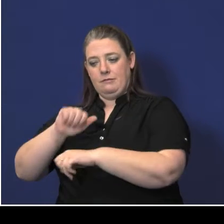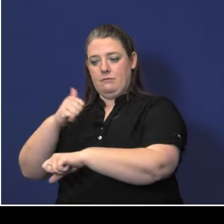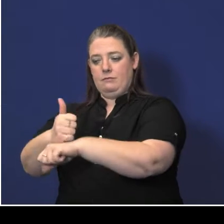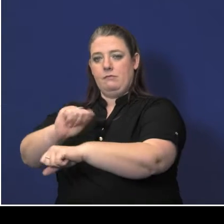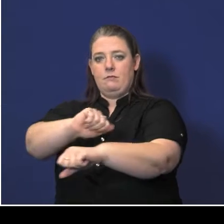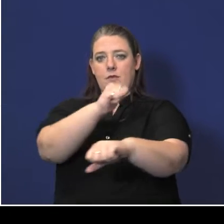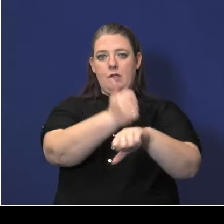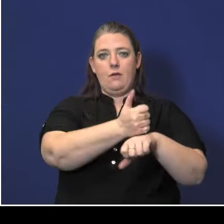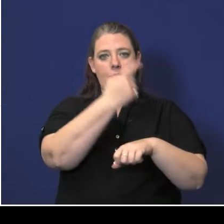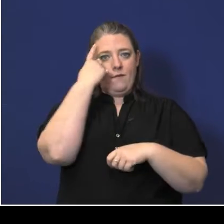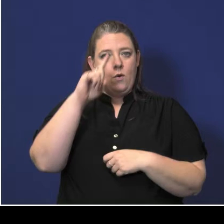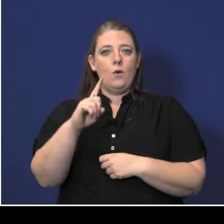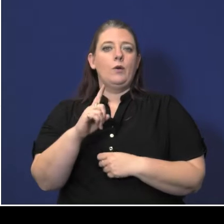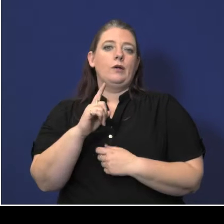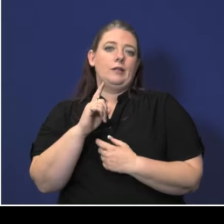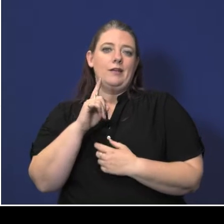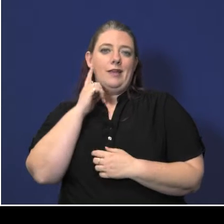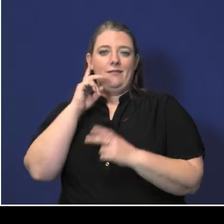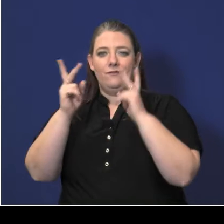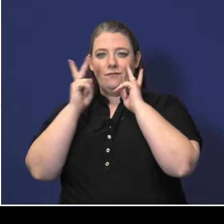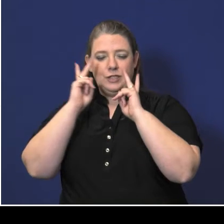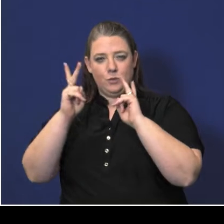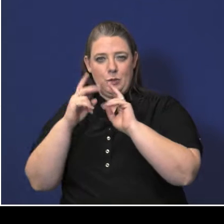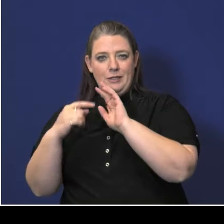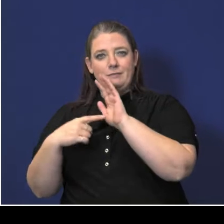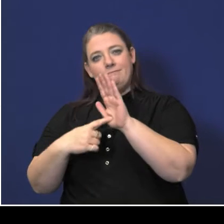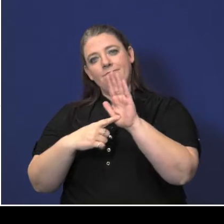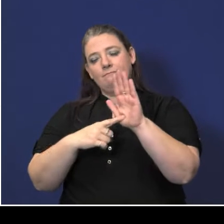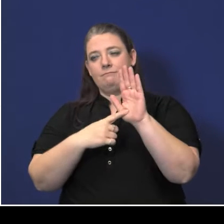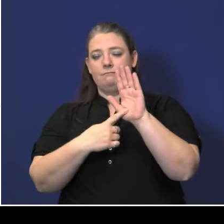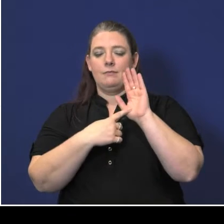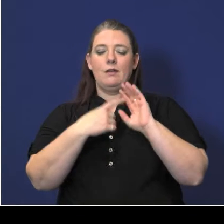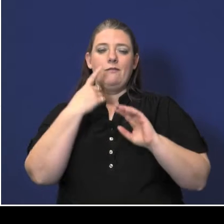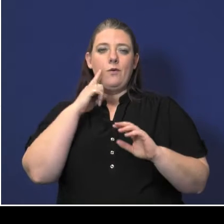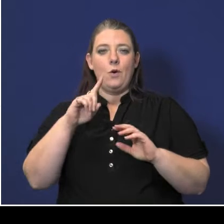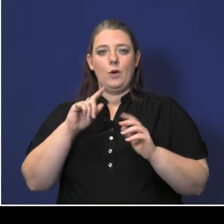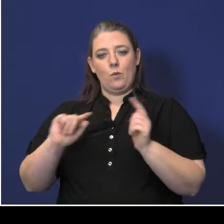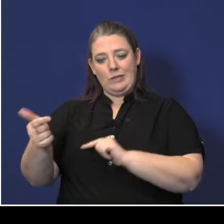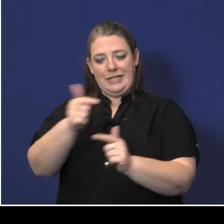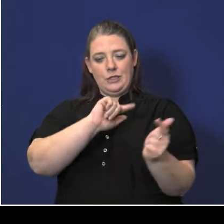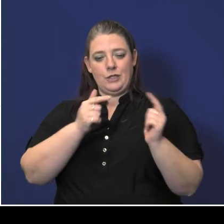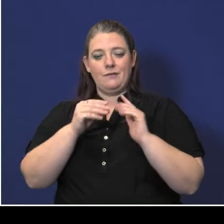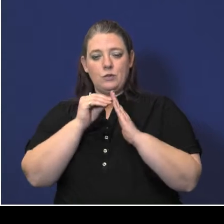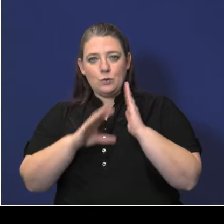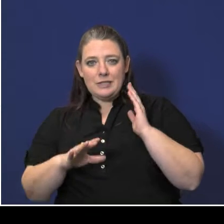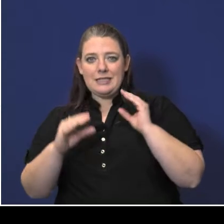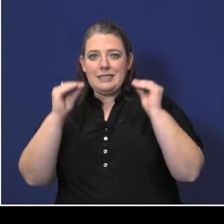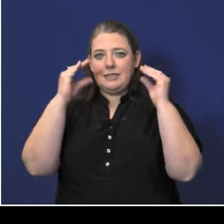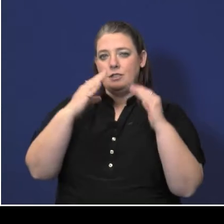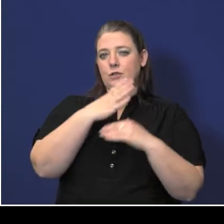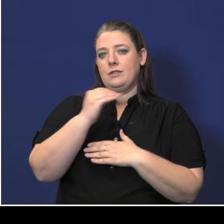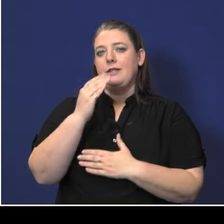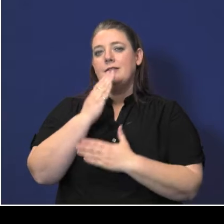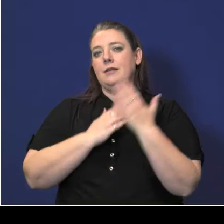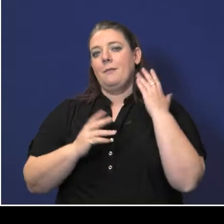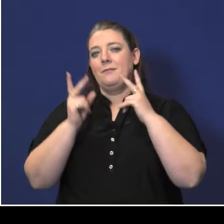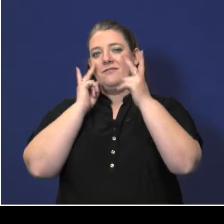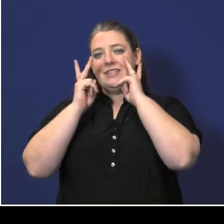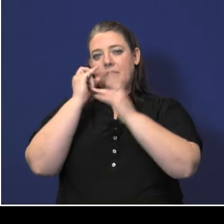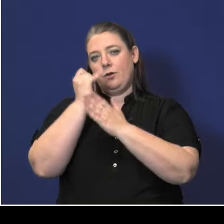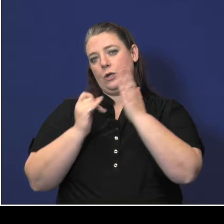the visual kind of display, for arts, for rotation of students and teachers, and even some visiting artists as